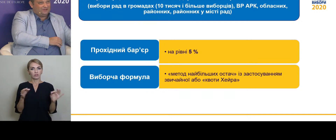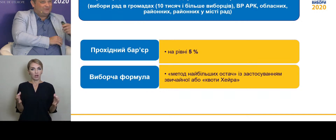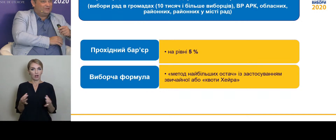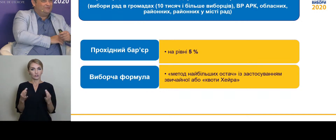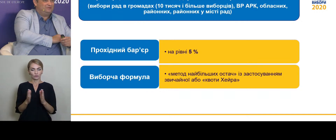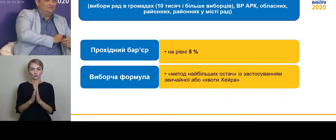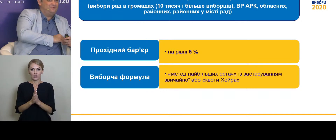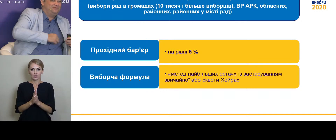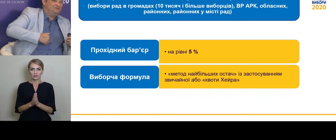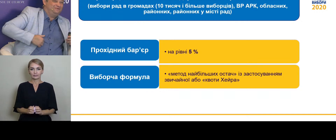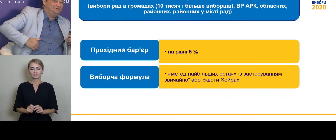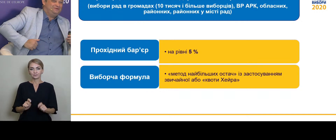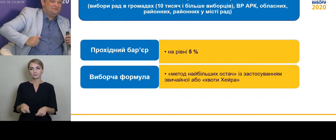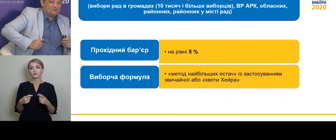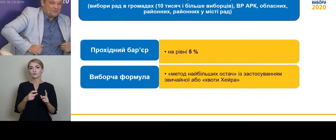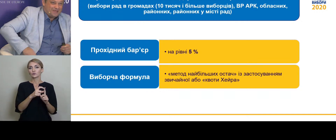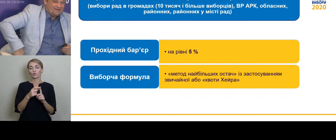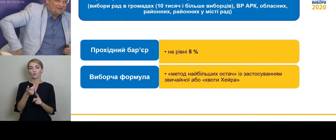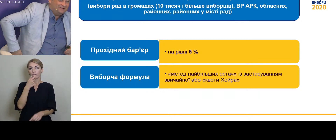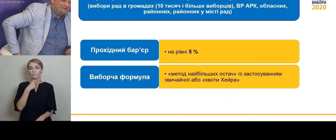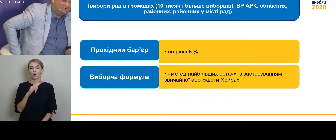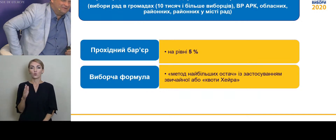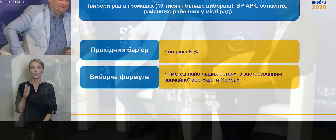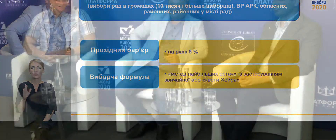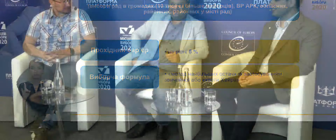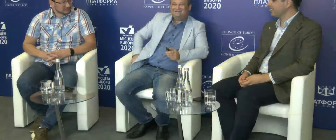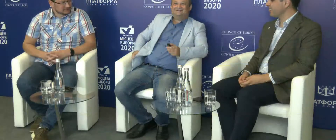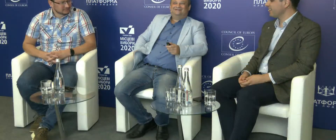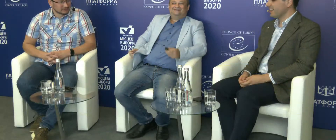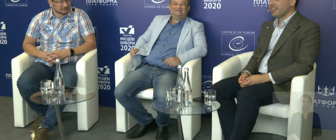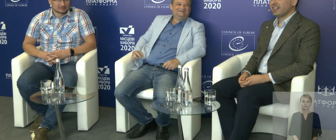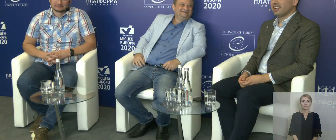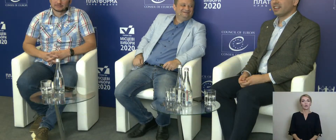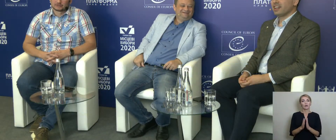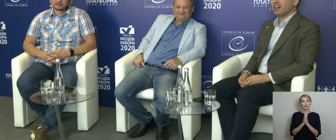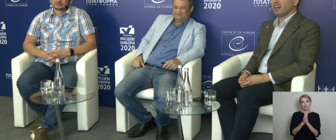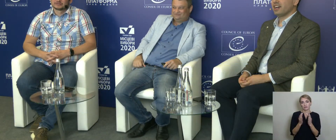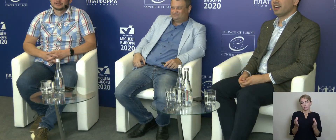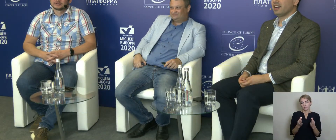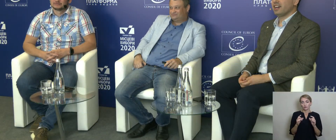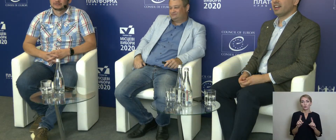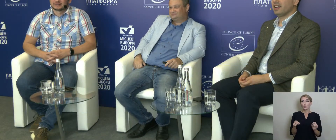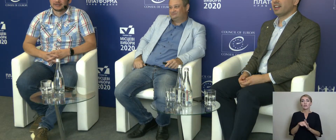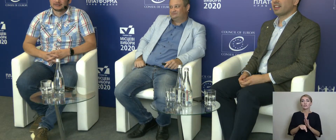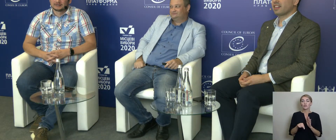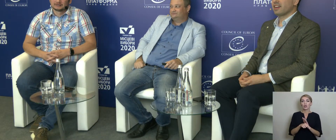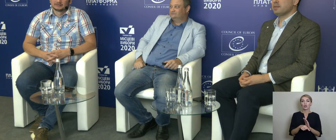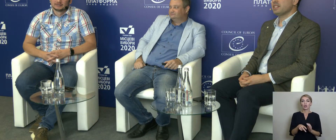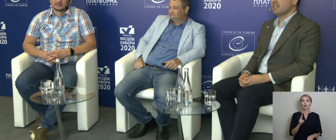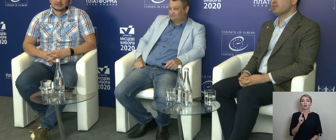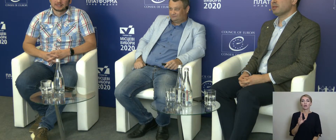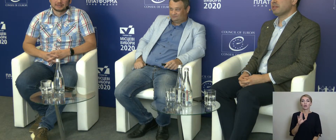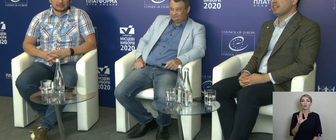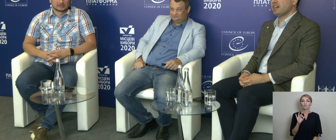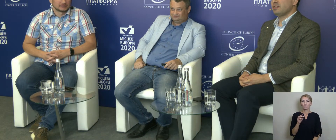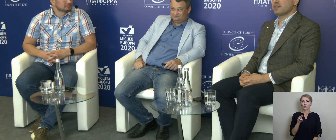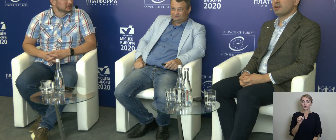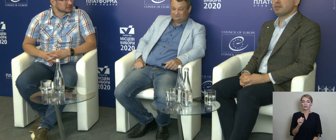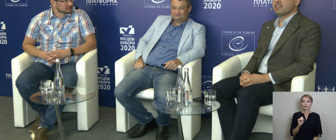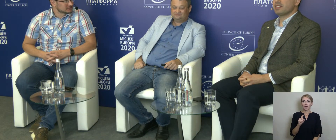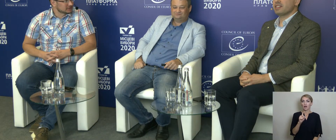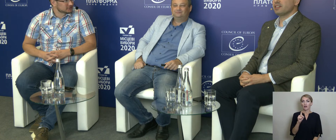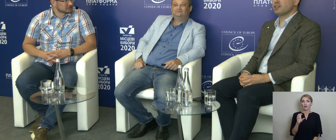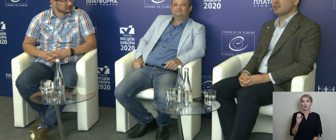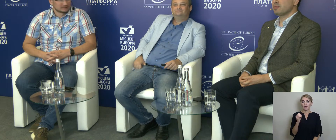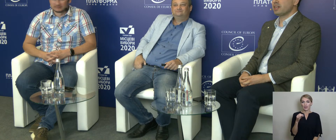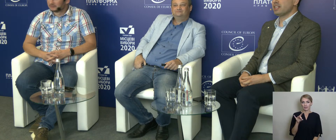Please tell us in more detail. And this is where I'm going to give the floor to Vladimir. Please tell us and explain